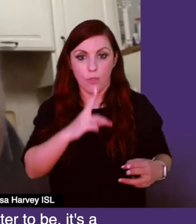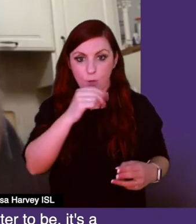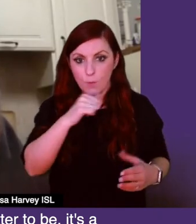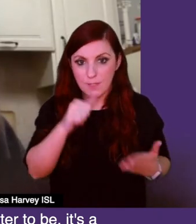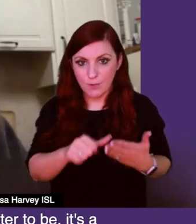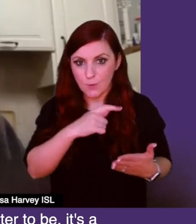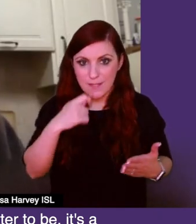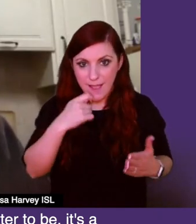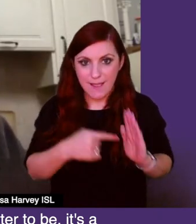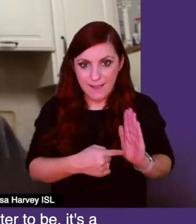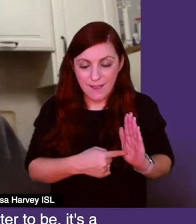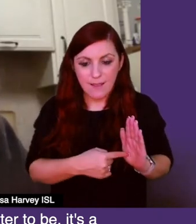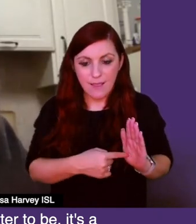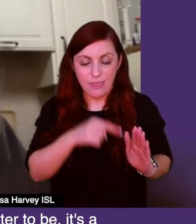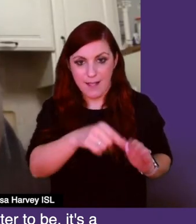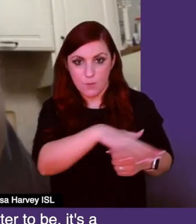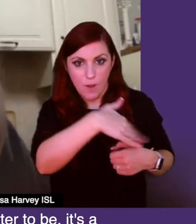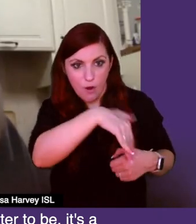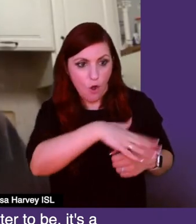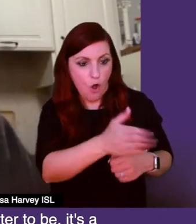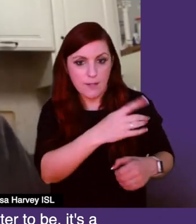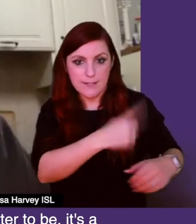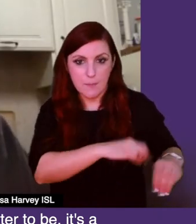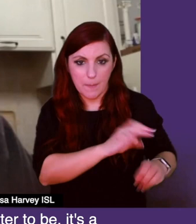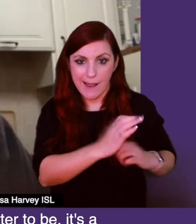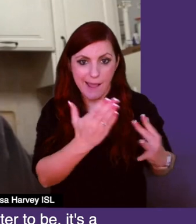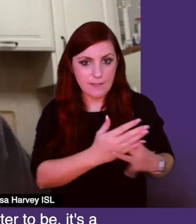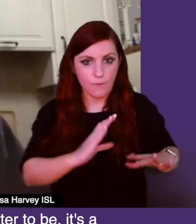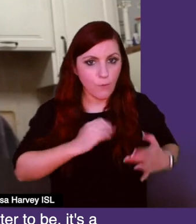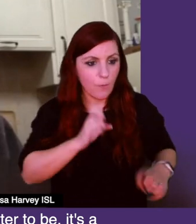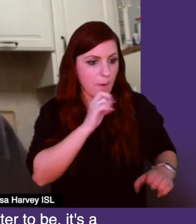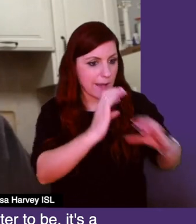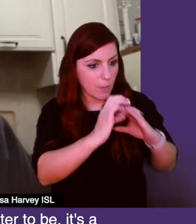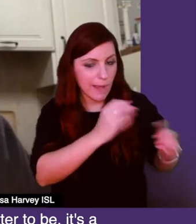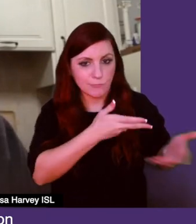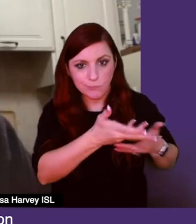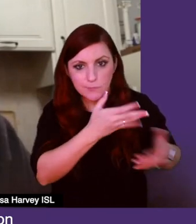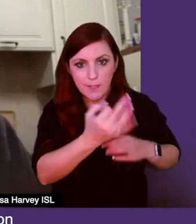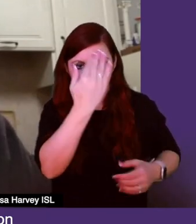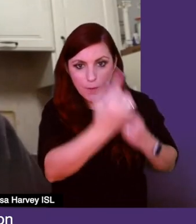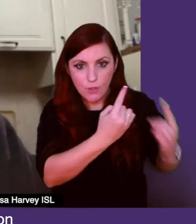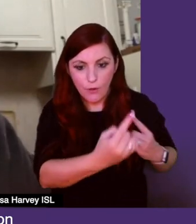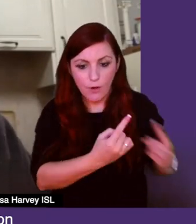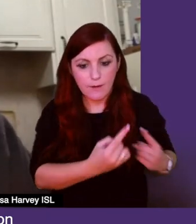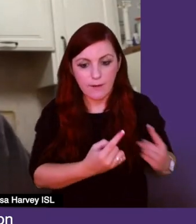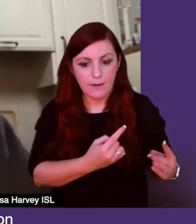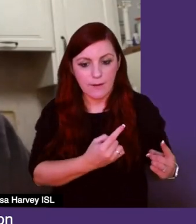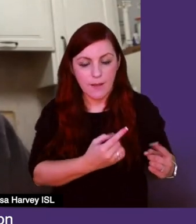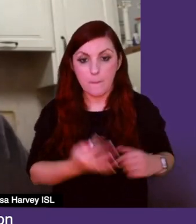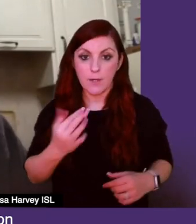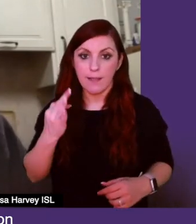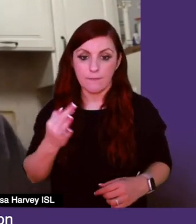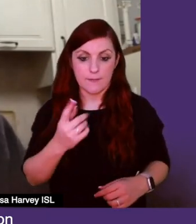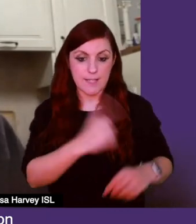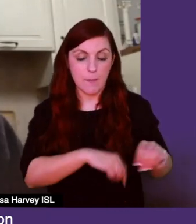the newsletter to be. It's a place where all disabled people can access for free, where we can communicate, where we can get to know each other, but where